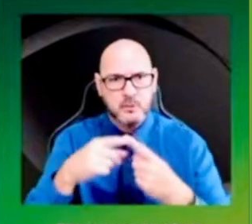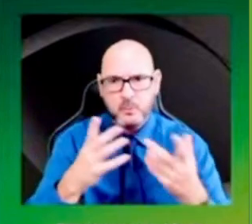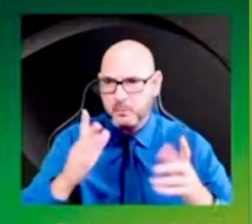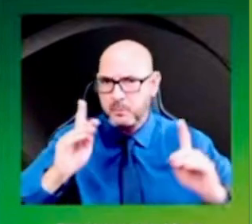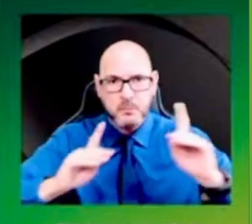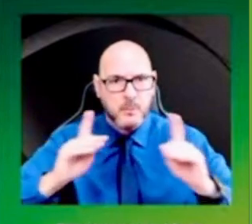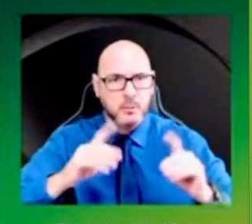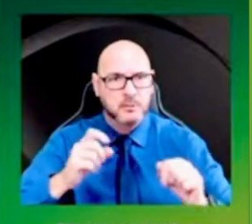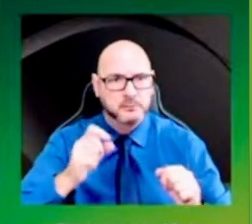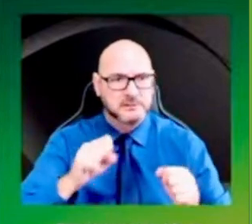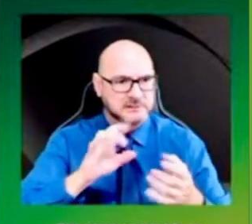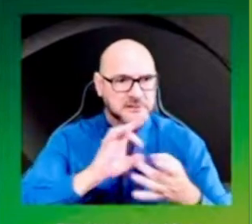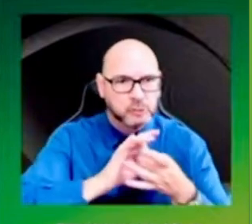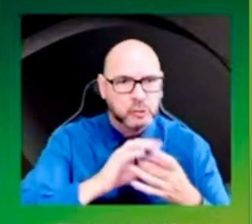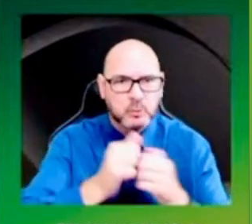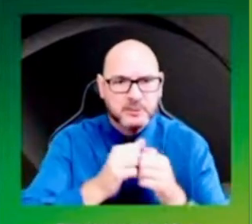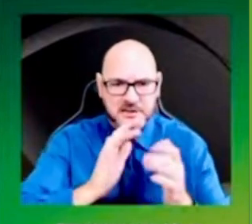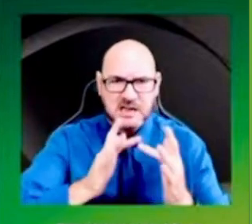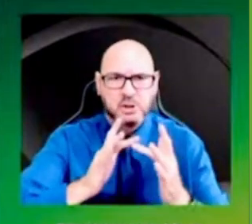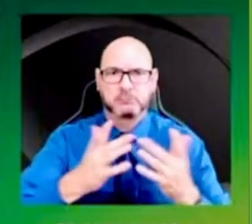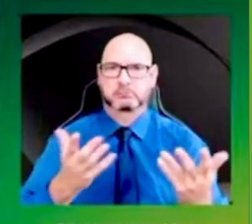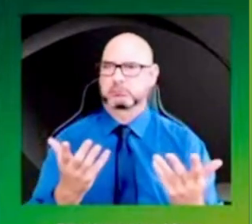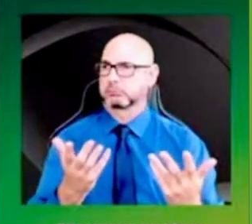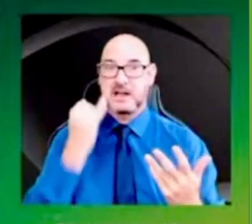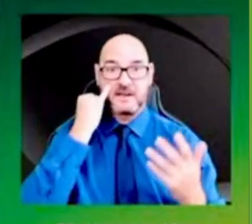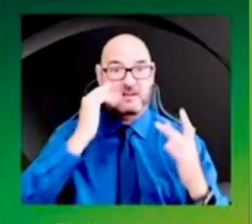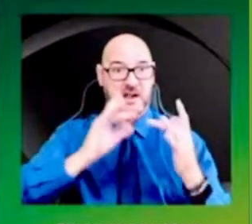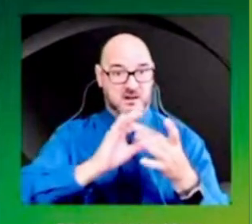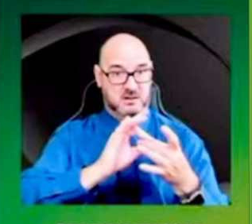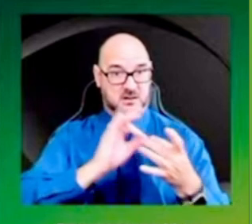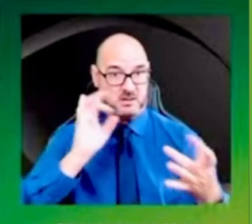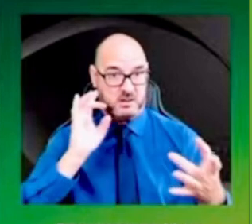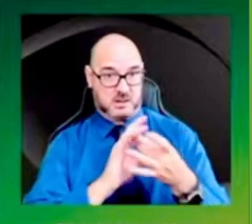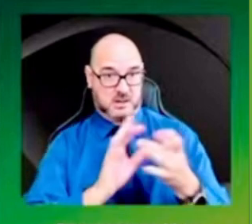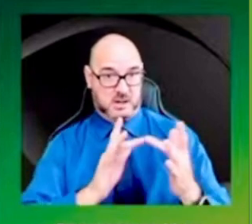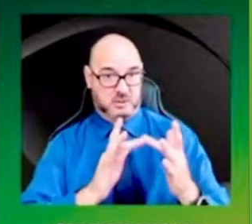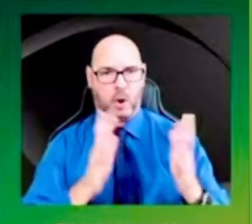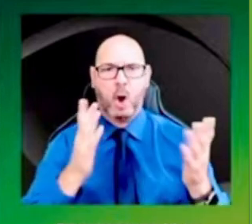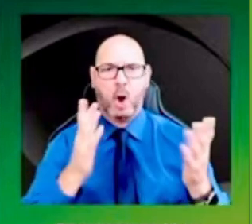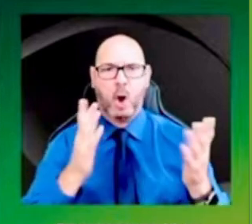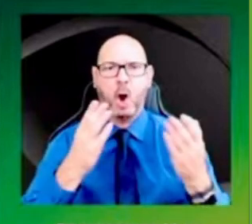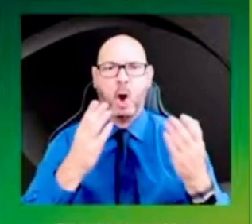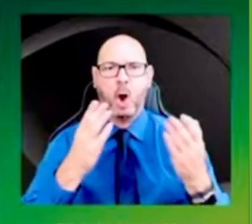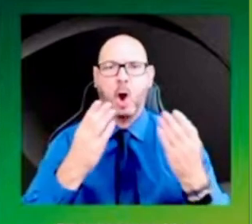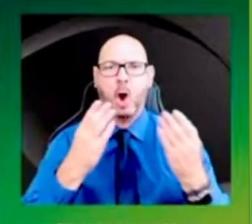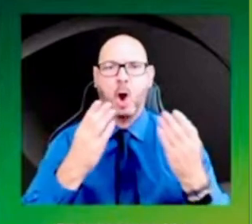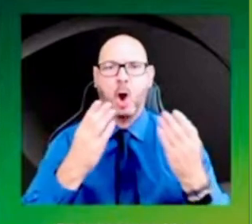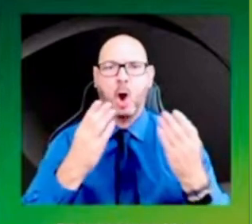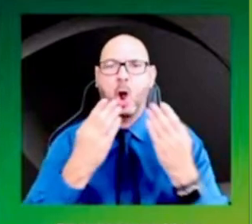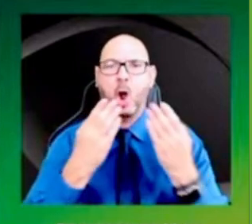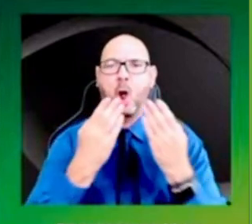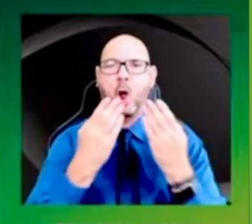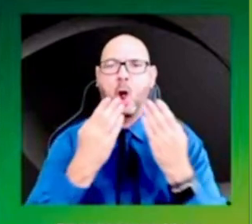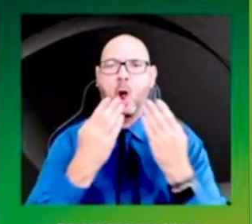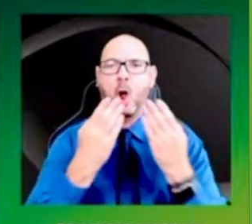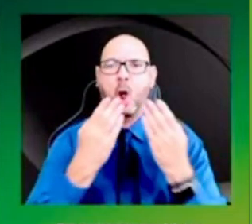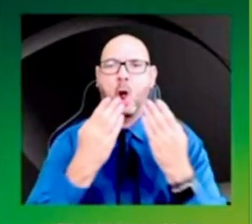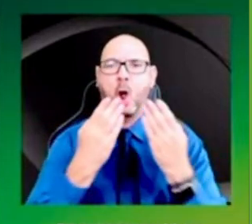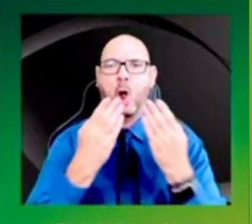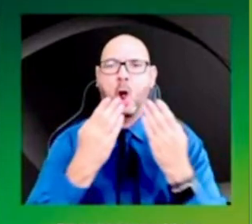connected, what it does in terms of opening up information sources and opportunities and